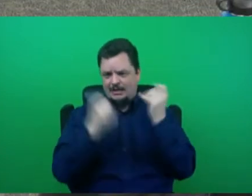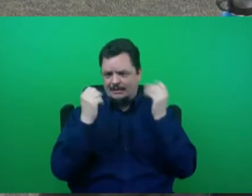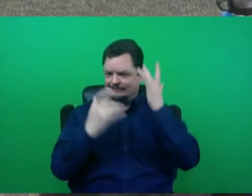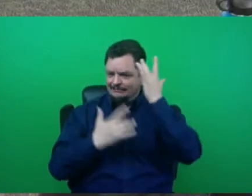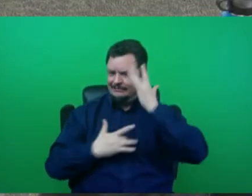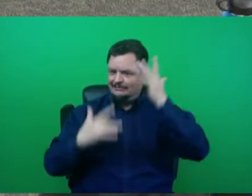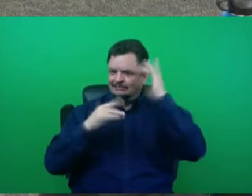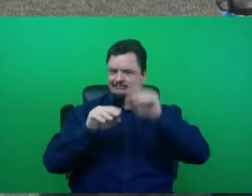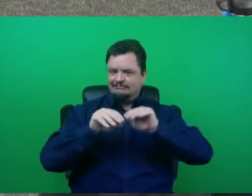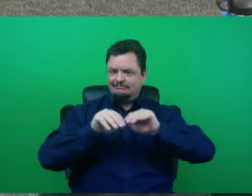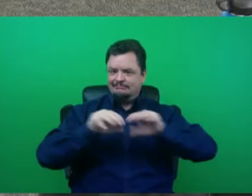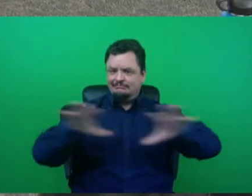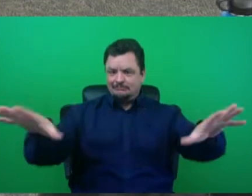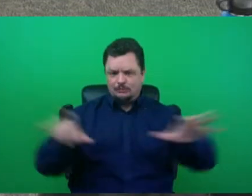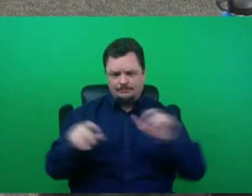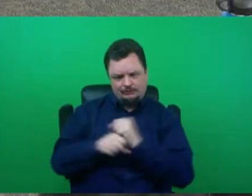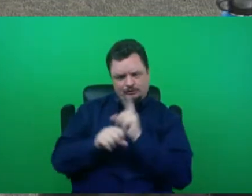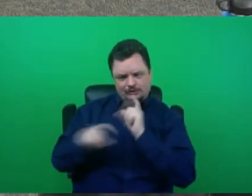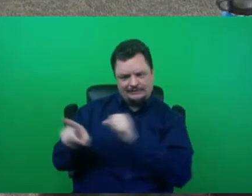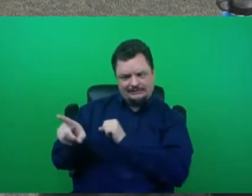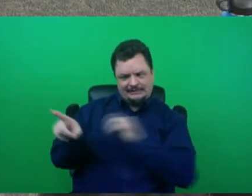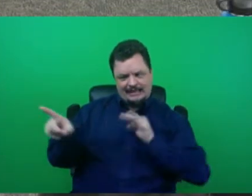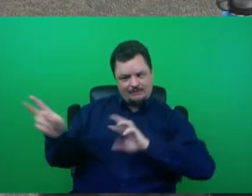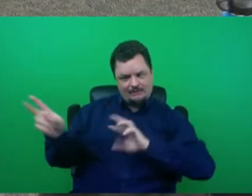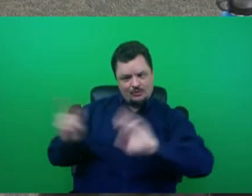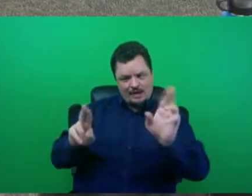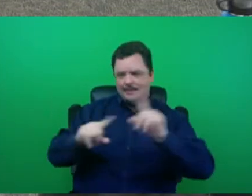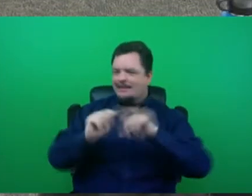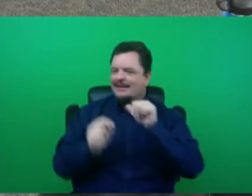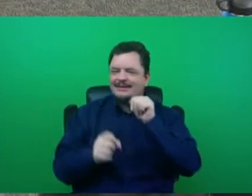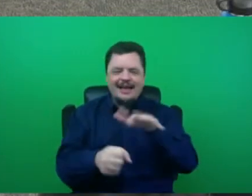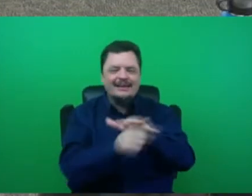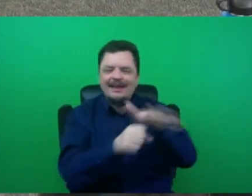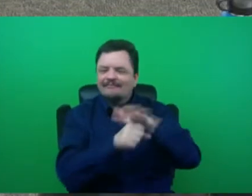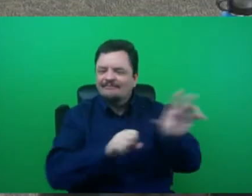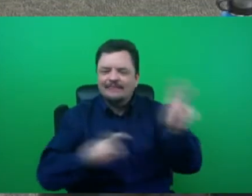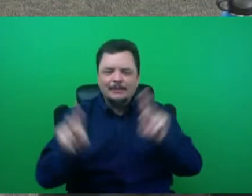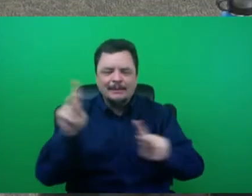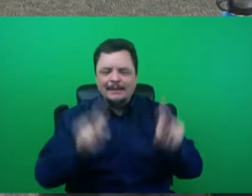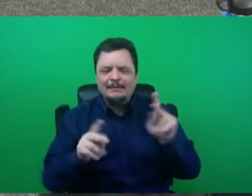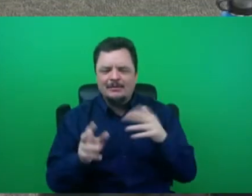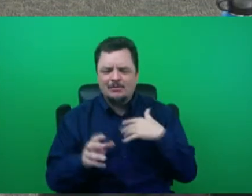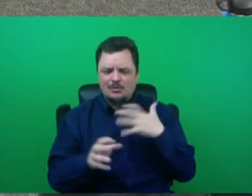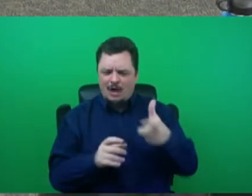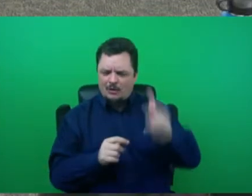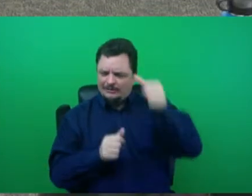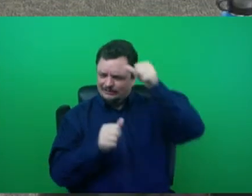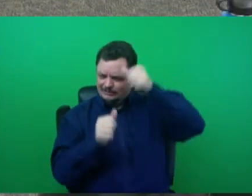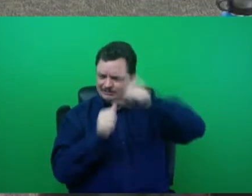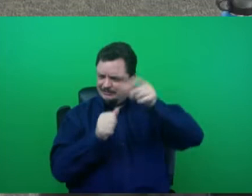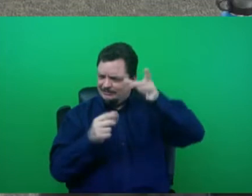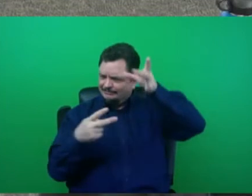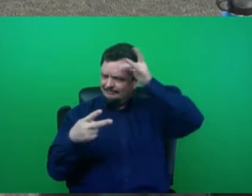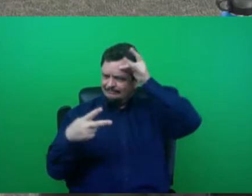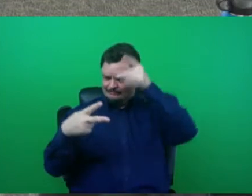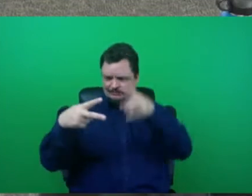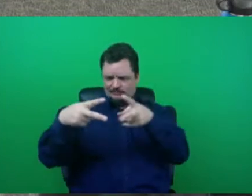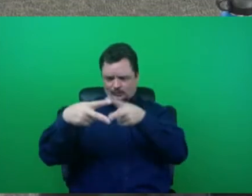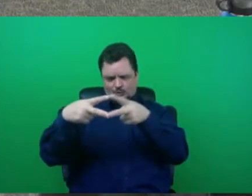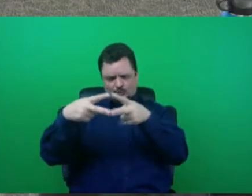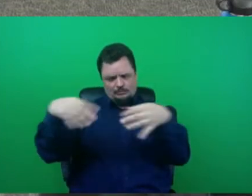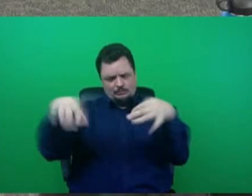this is what I would like to leave you with, please, is just to keep your eyes on those two things as you continue forward.